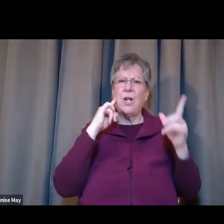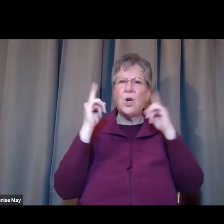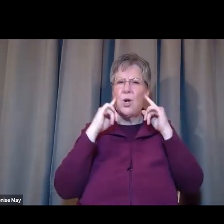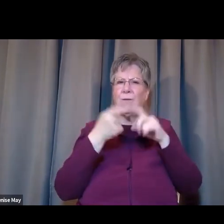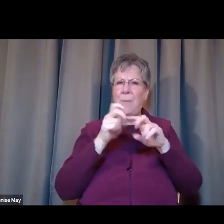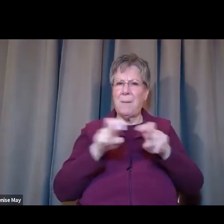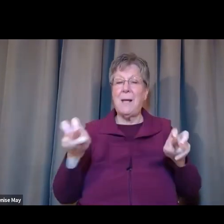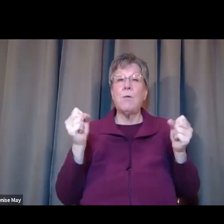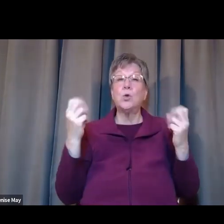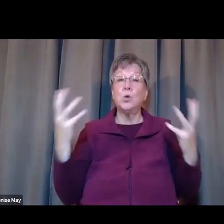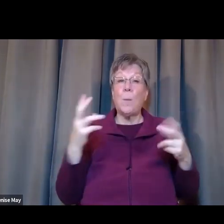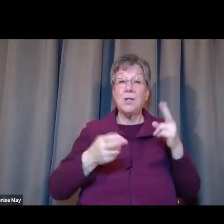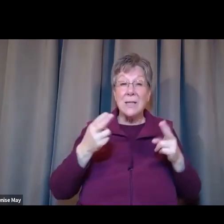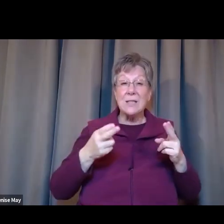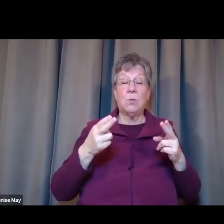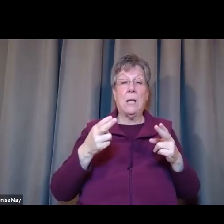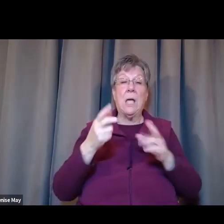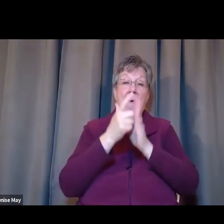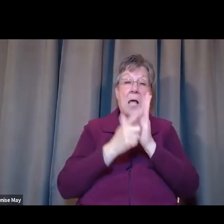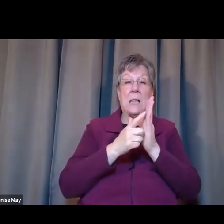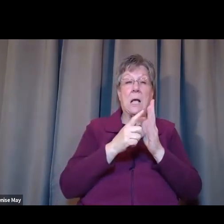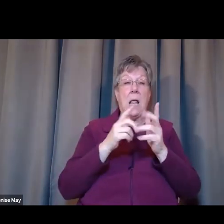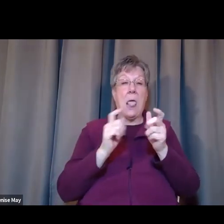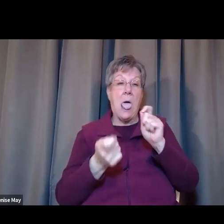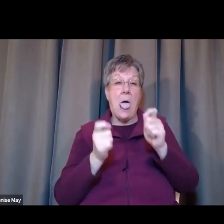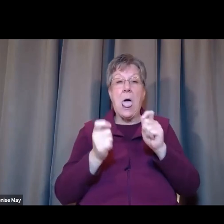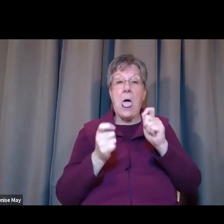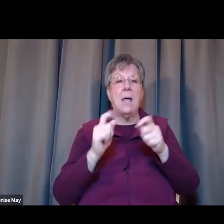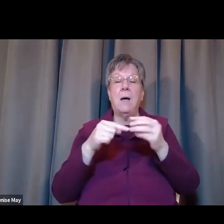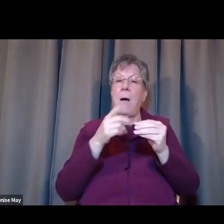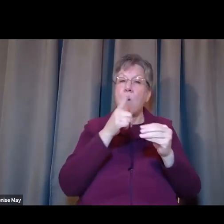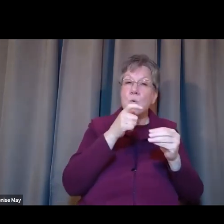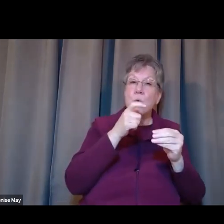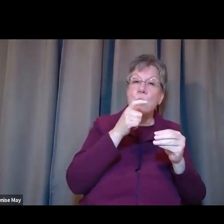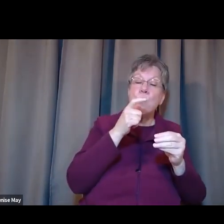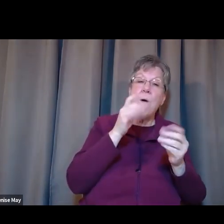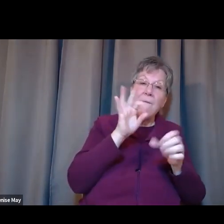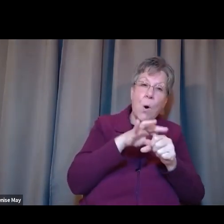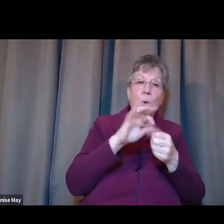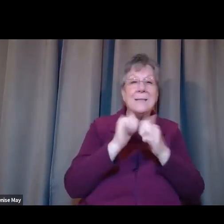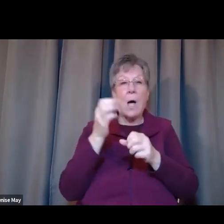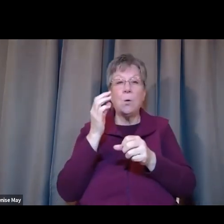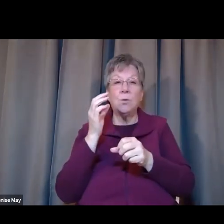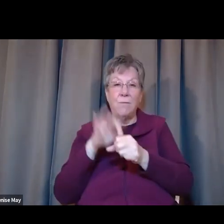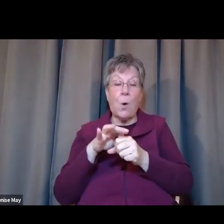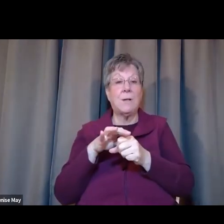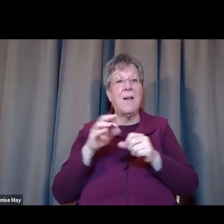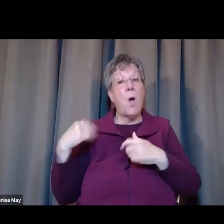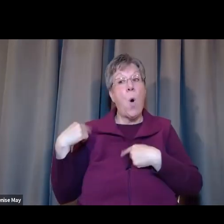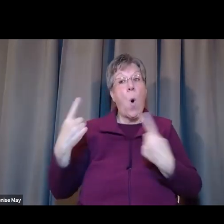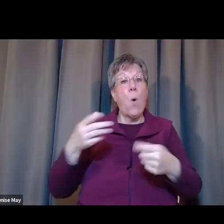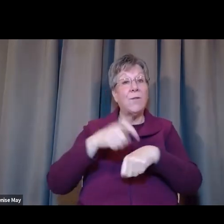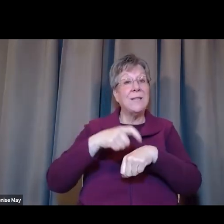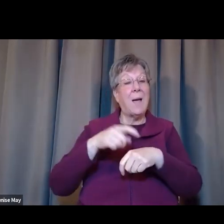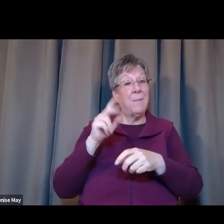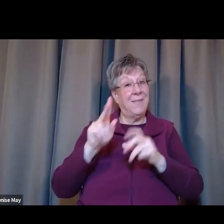and legal wrangling underneath how we vote and who votes. How over time, the people have had to